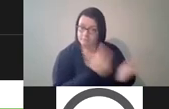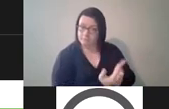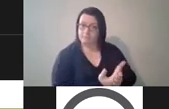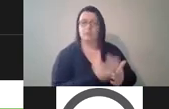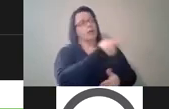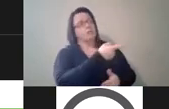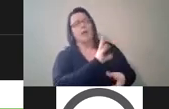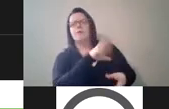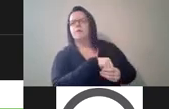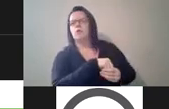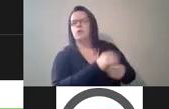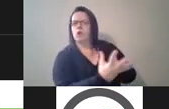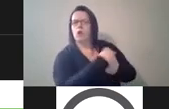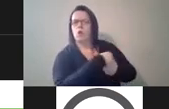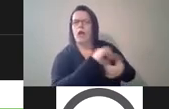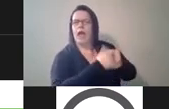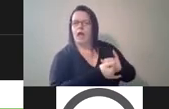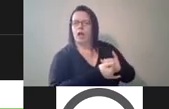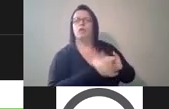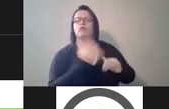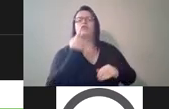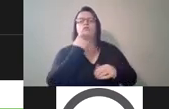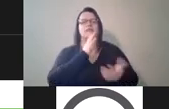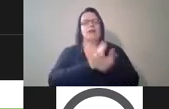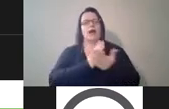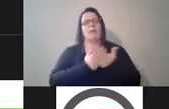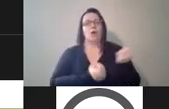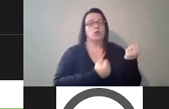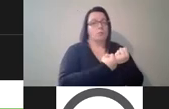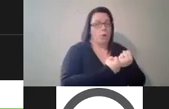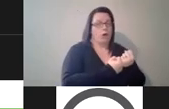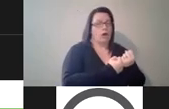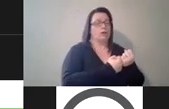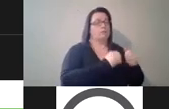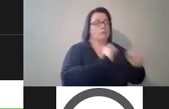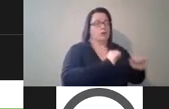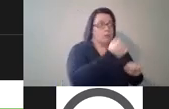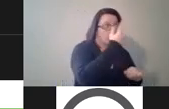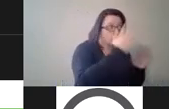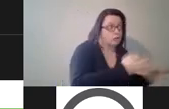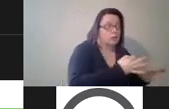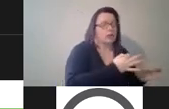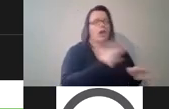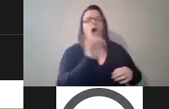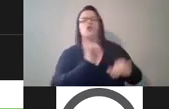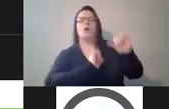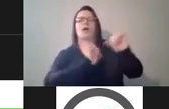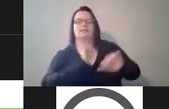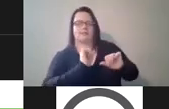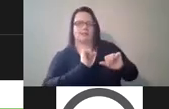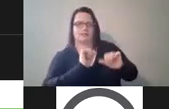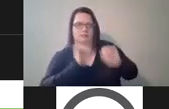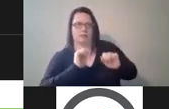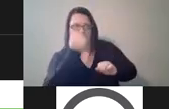about supporting capacity while also assessing capacity. So how is it I'm helping to